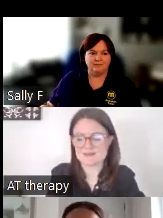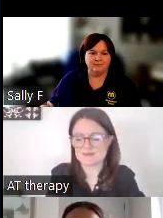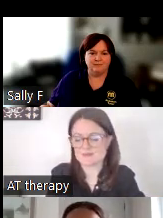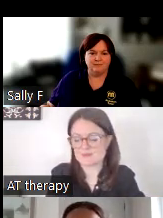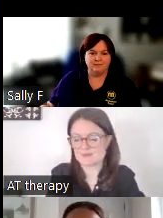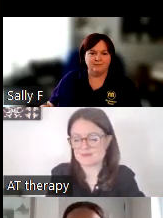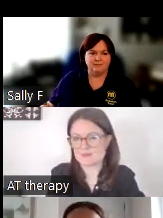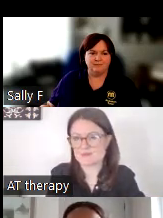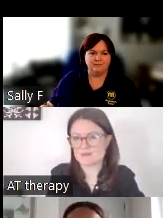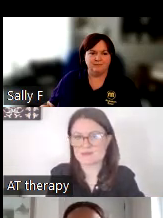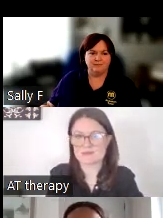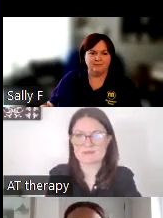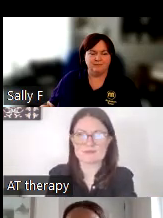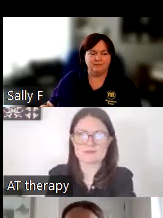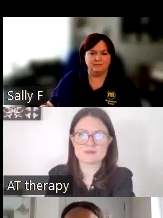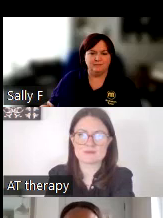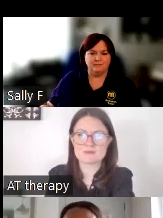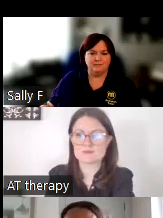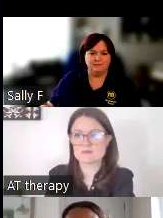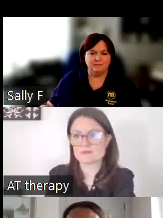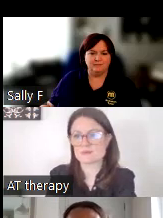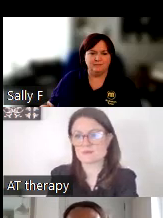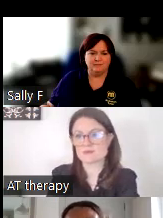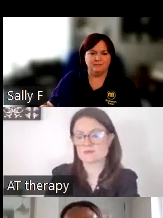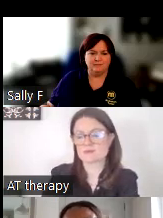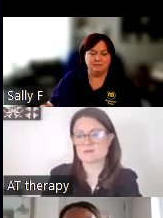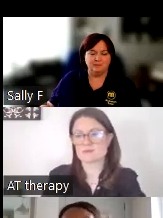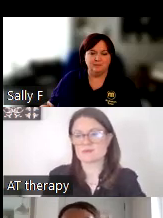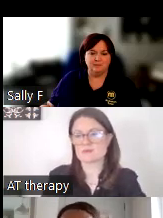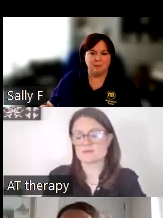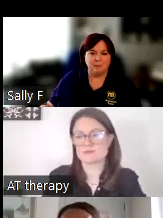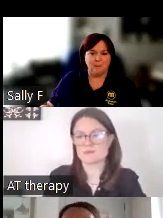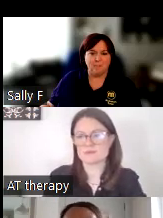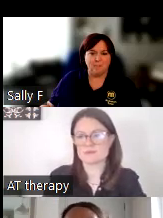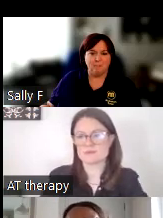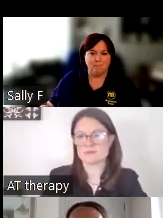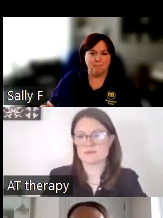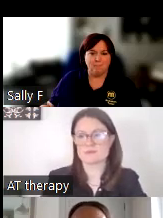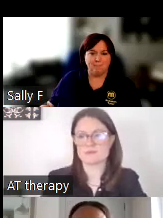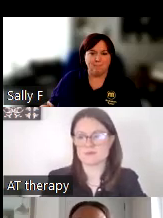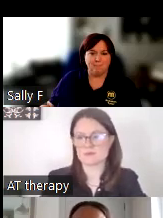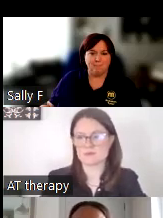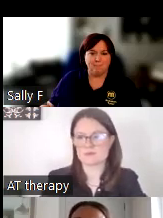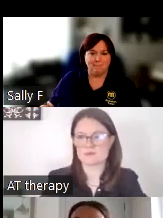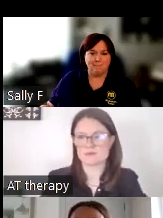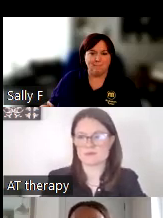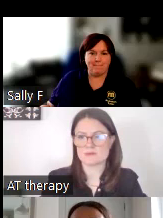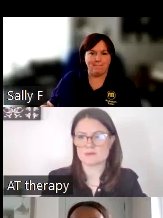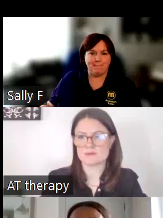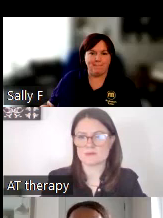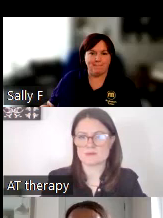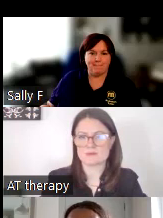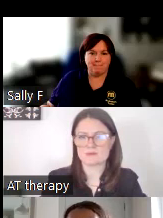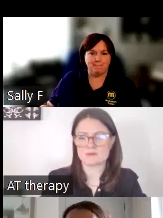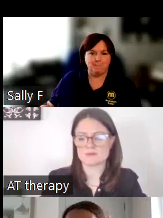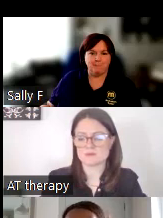pause games that I mentioned before, so the ready, steady, go type games. They were great for your ready, steady, go, for your more, but also for requesting,